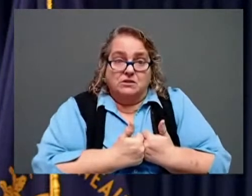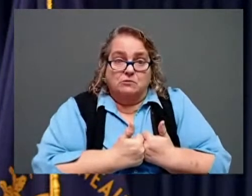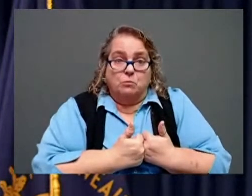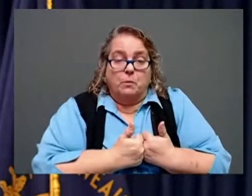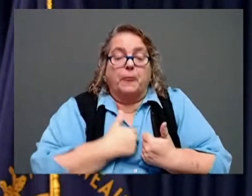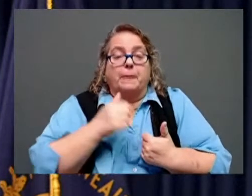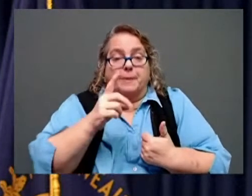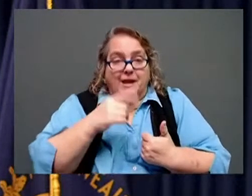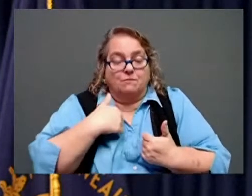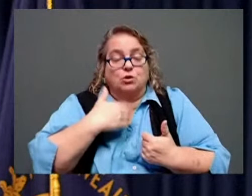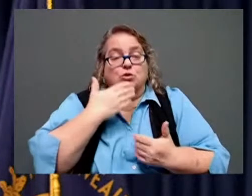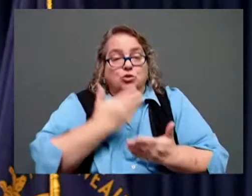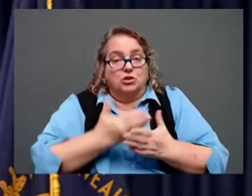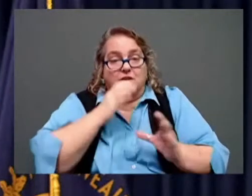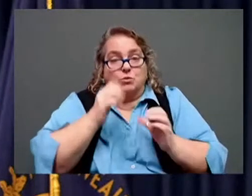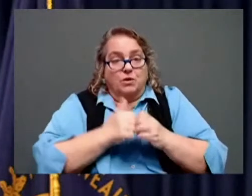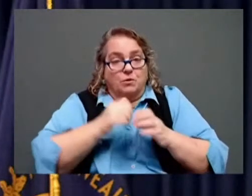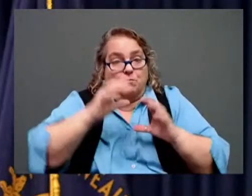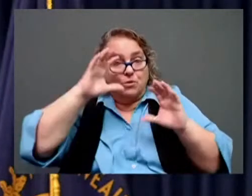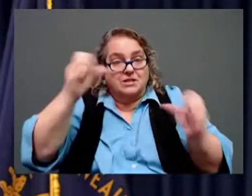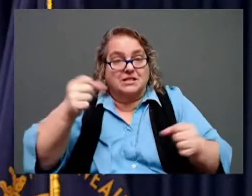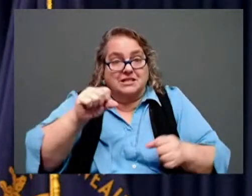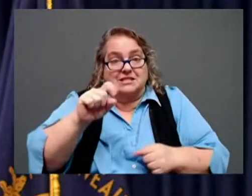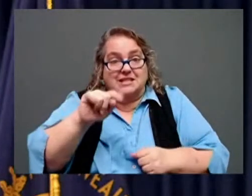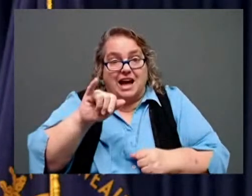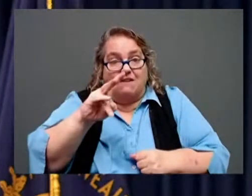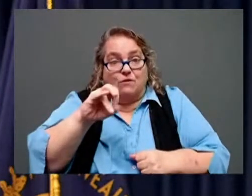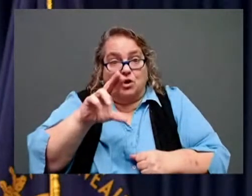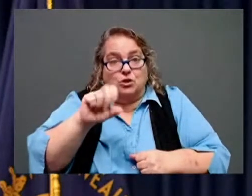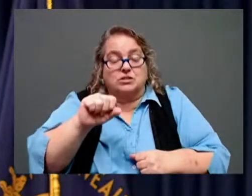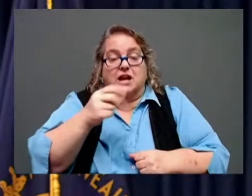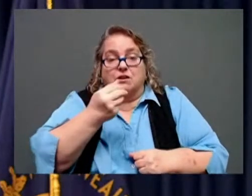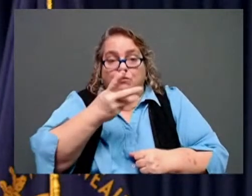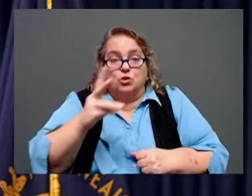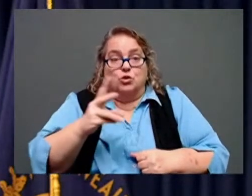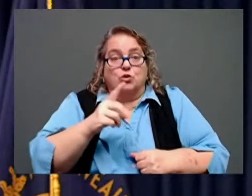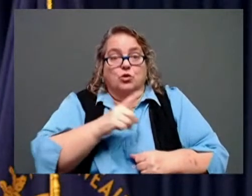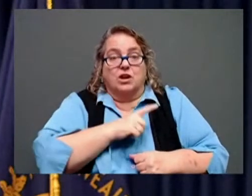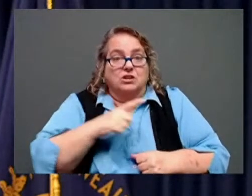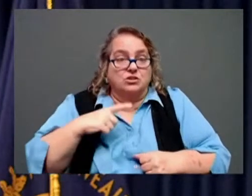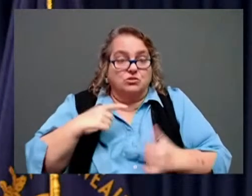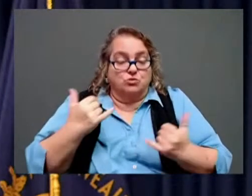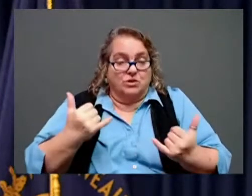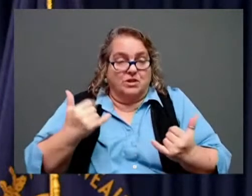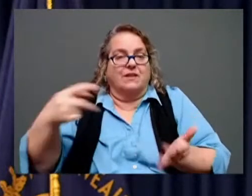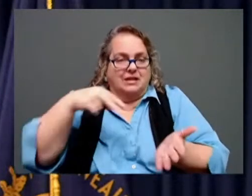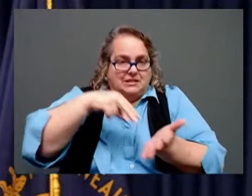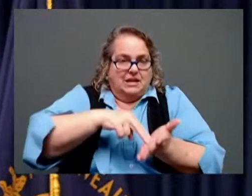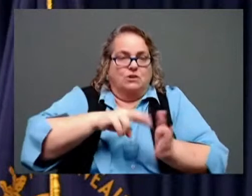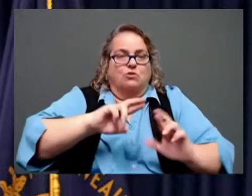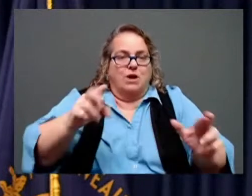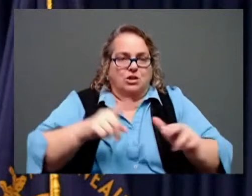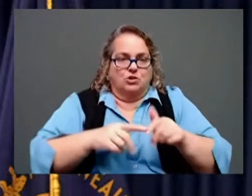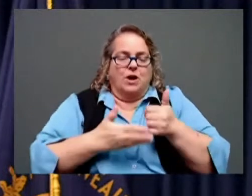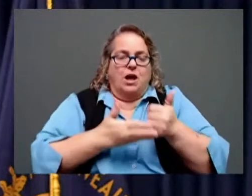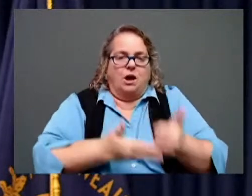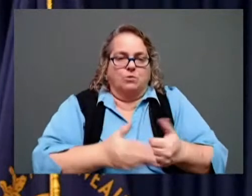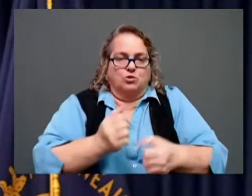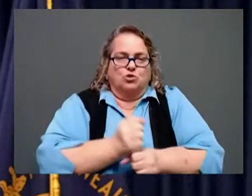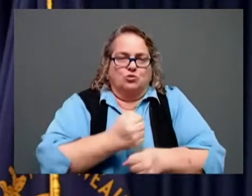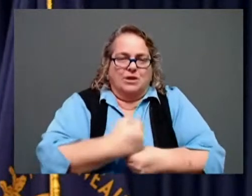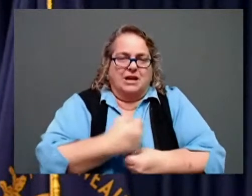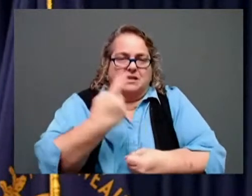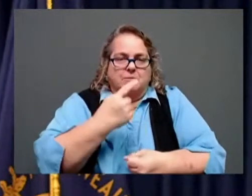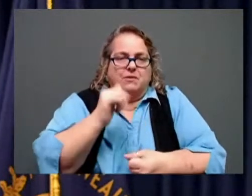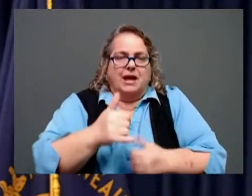Stivers, multiple senators and representatives today. I do think they stand ready to help to create something that can at least help